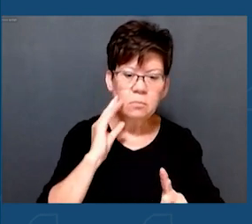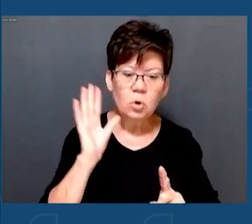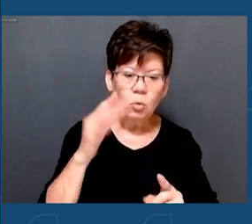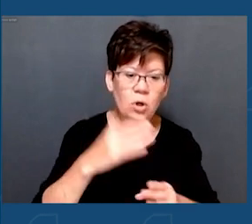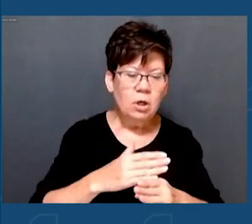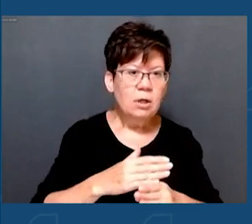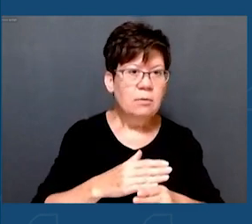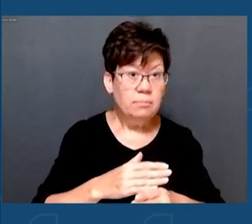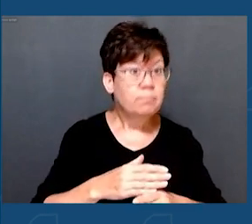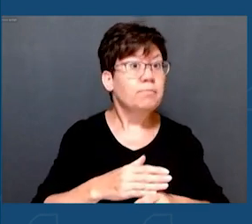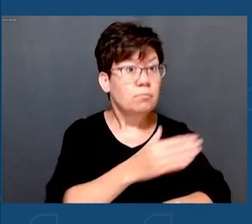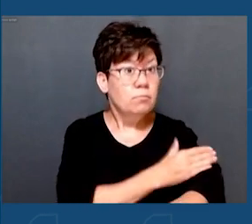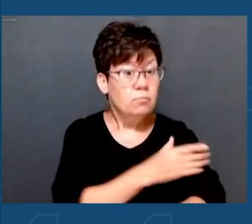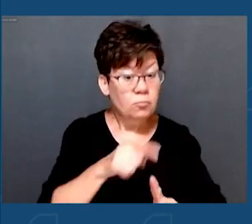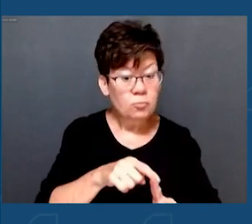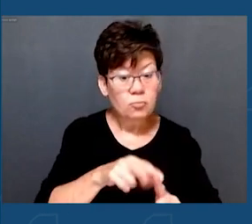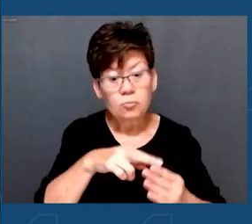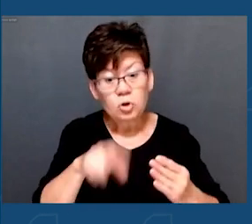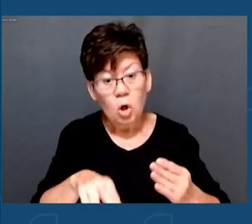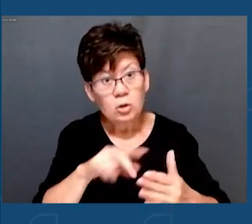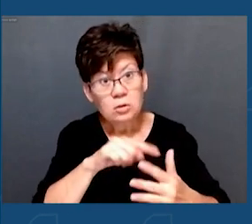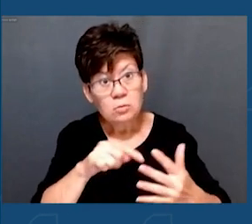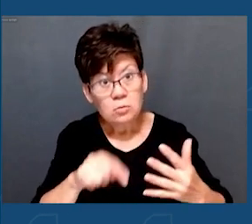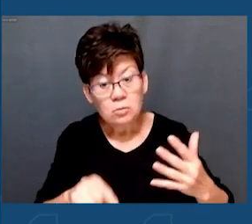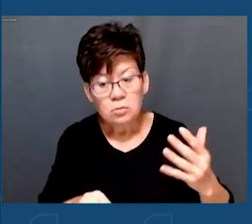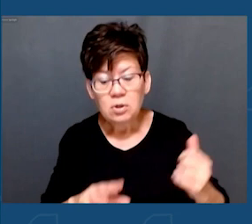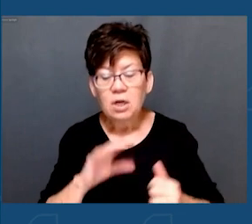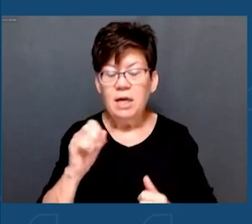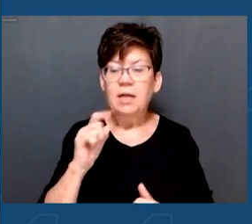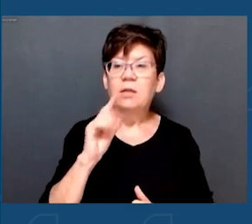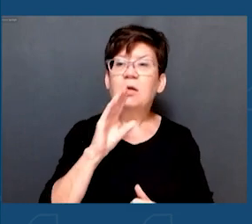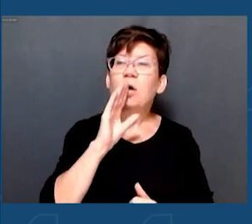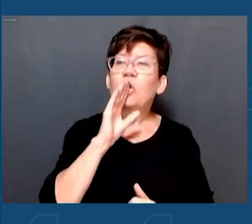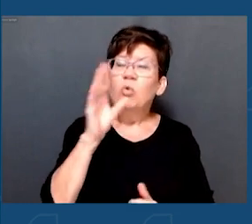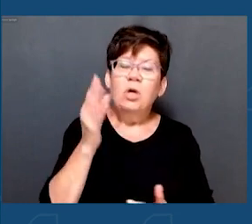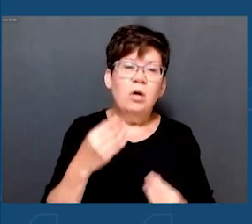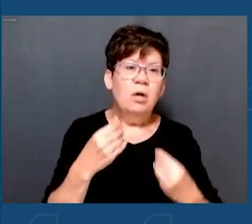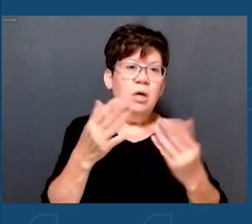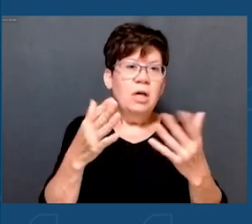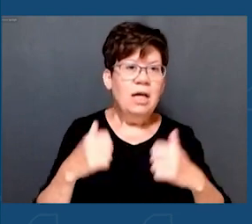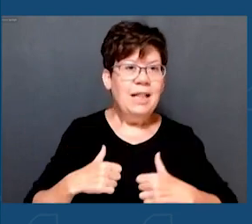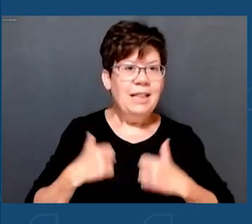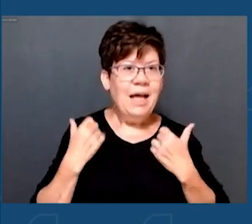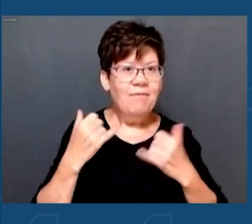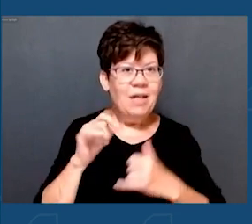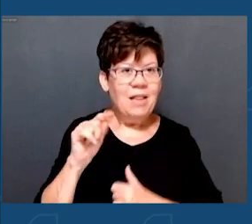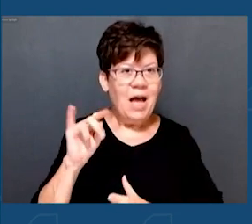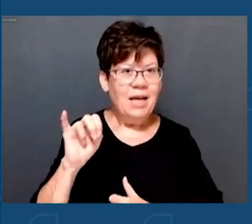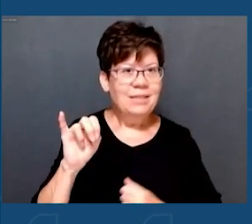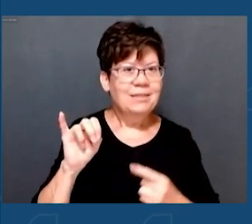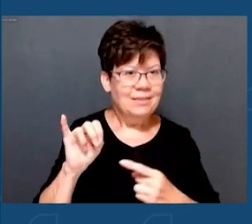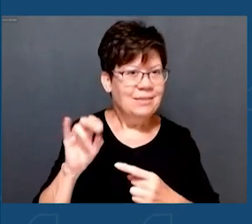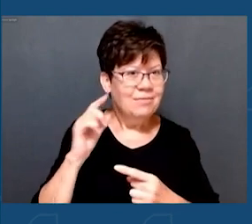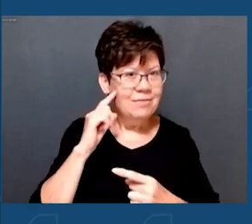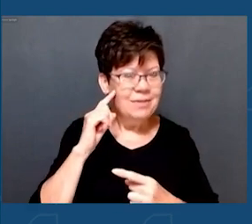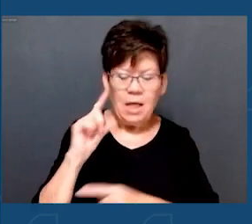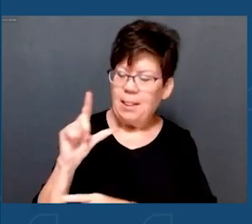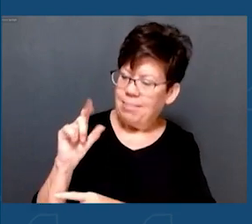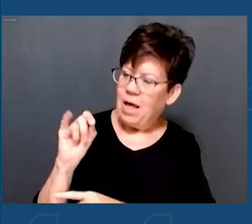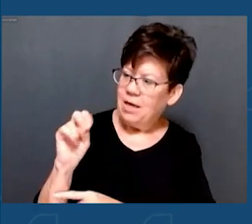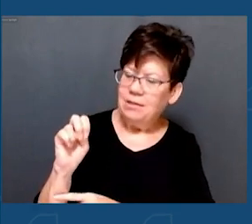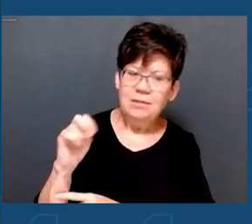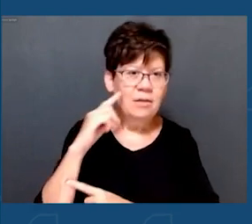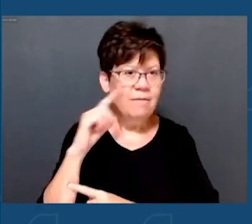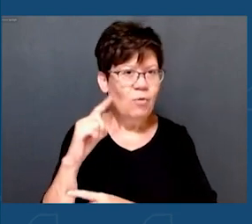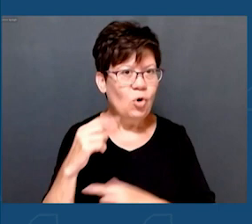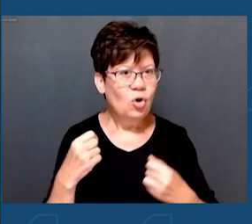and it will provide a desperately needed lifeline for the caregivers. So I can truly say